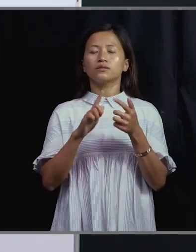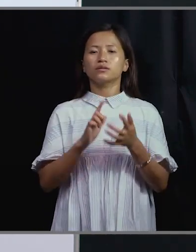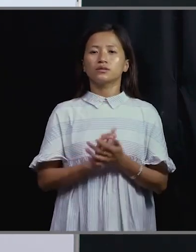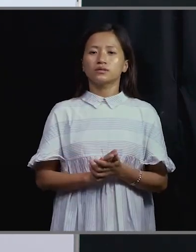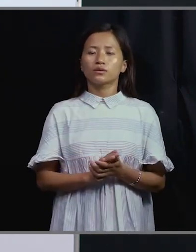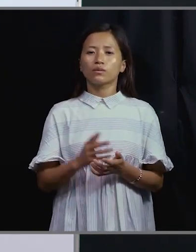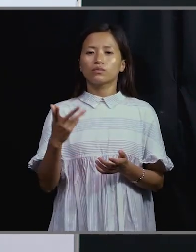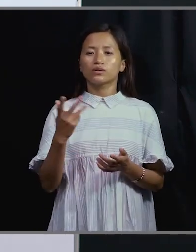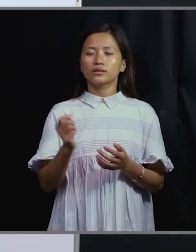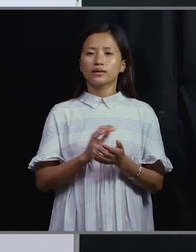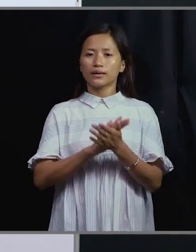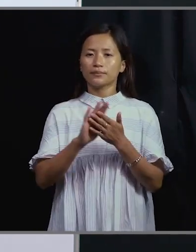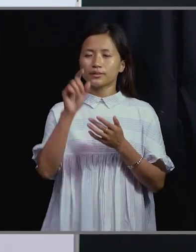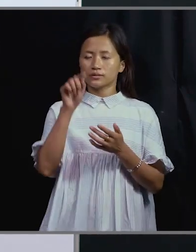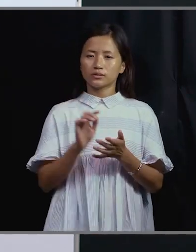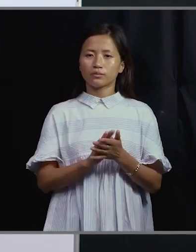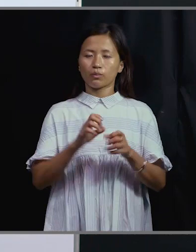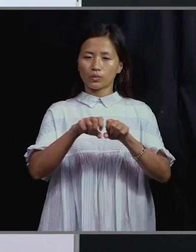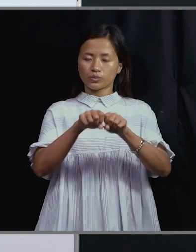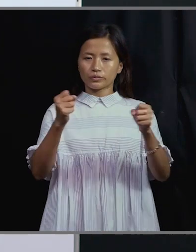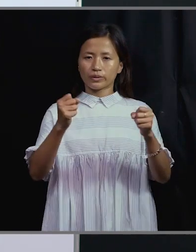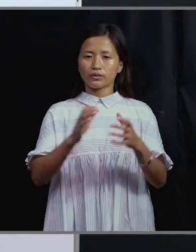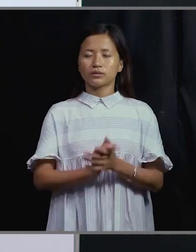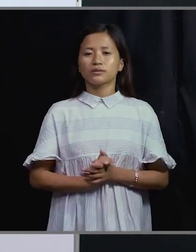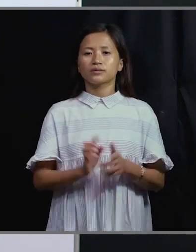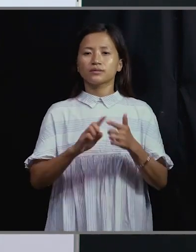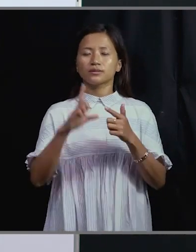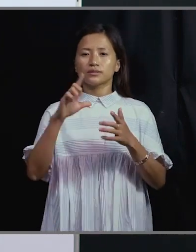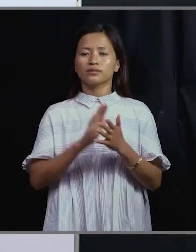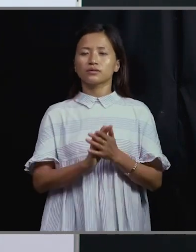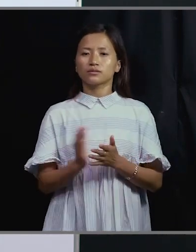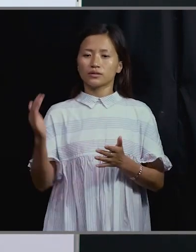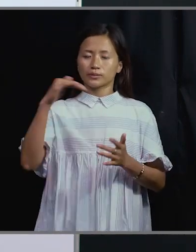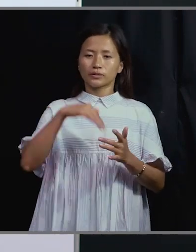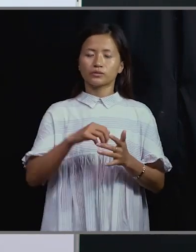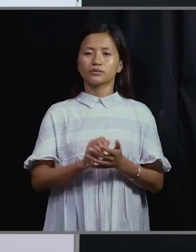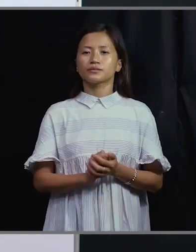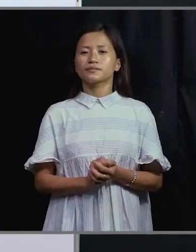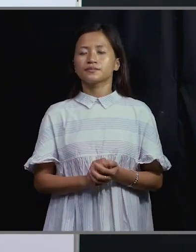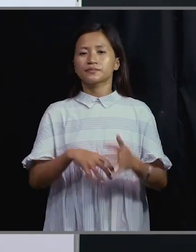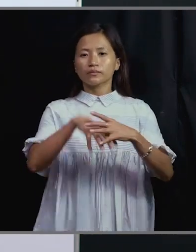So what happens is, this bond gets broken, and the electrons have come out here.